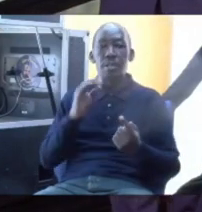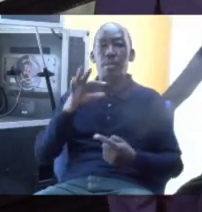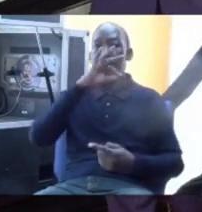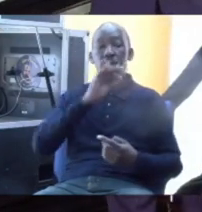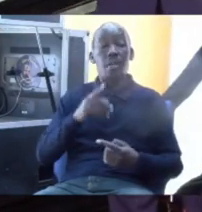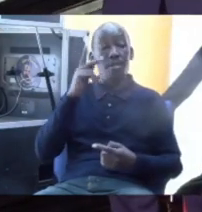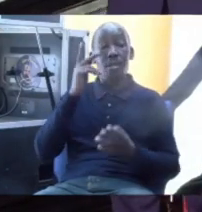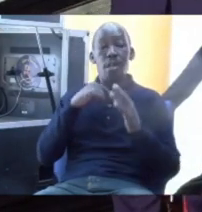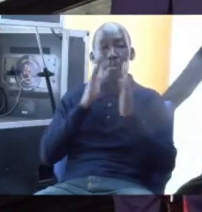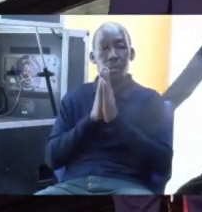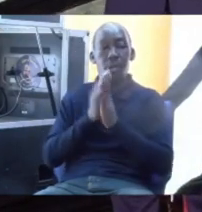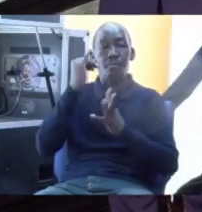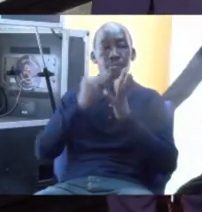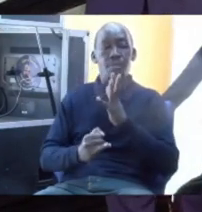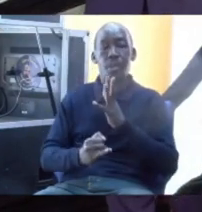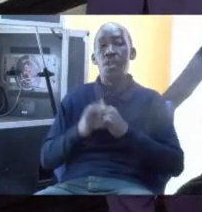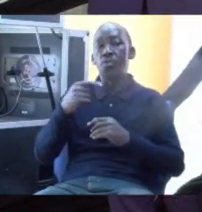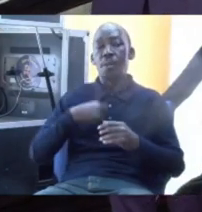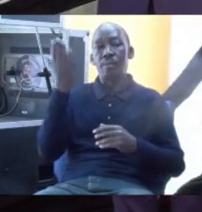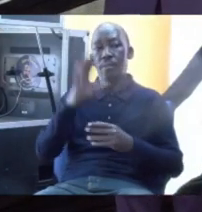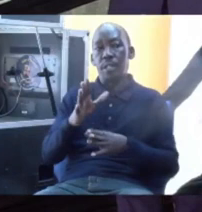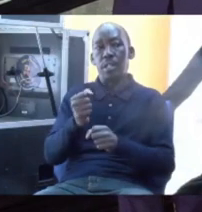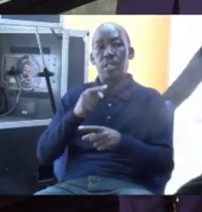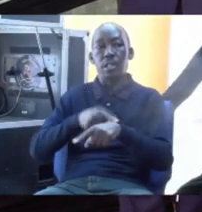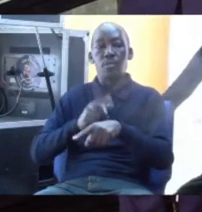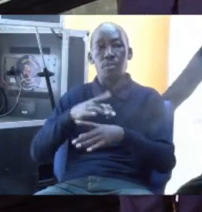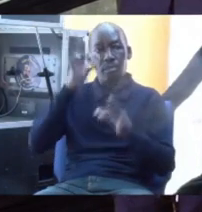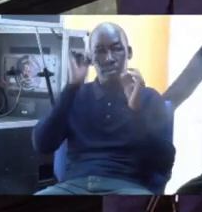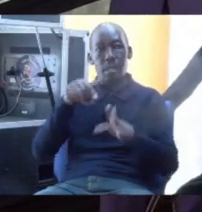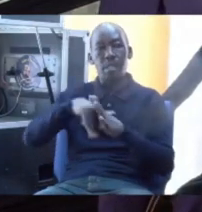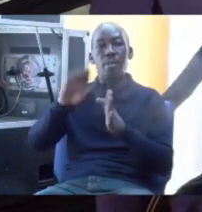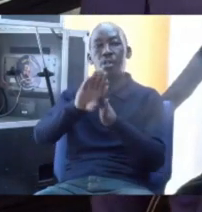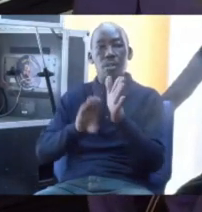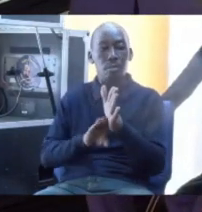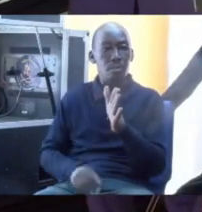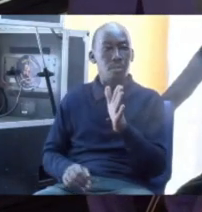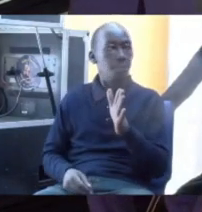benediction. And you have never taken time to discover it is even in the Bible.